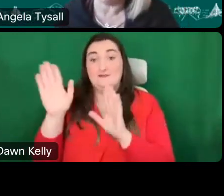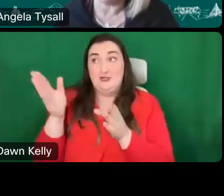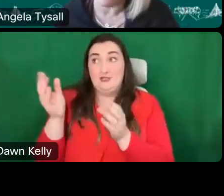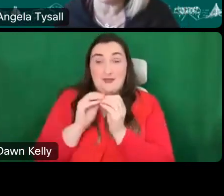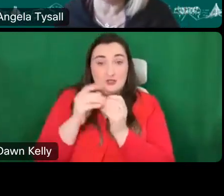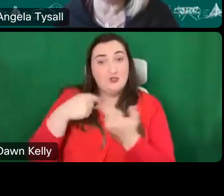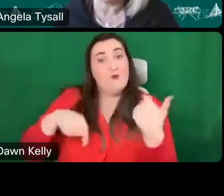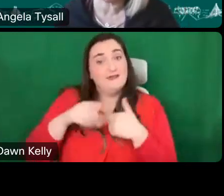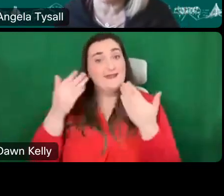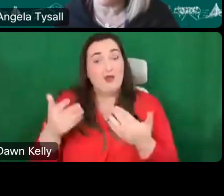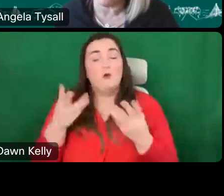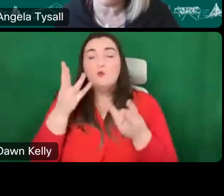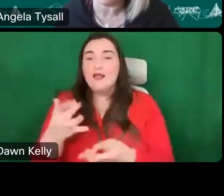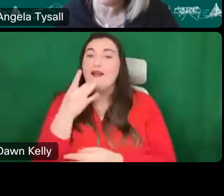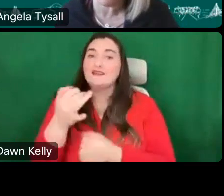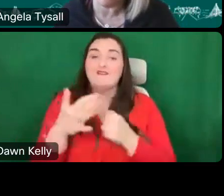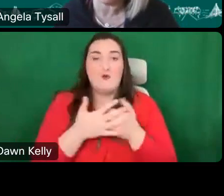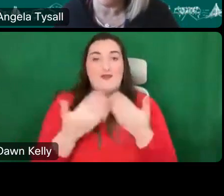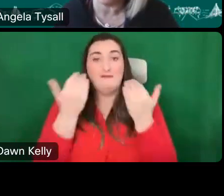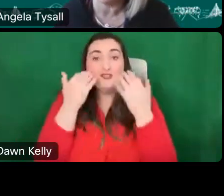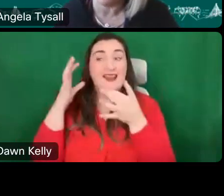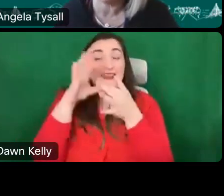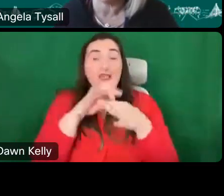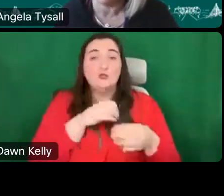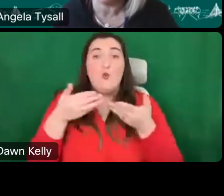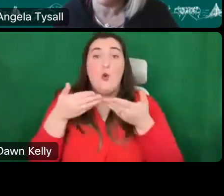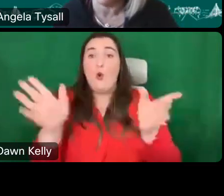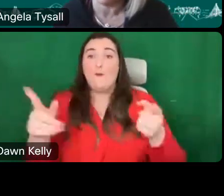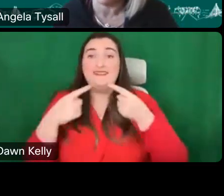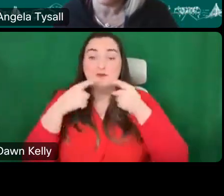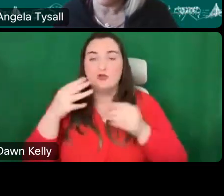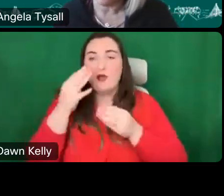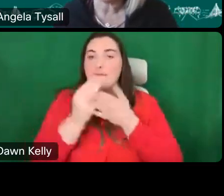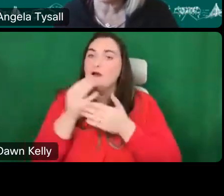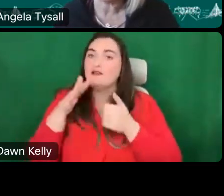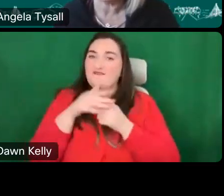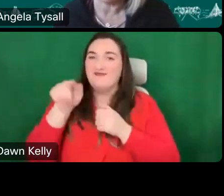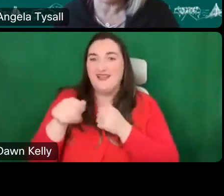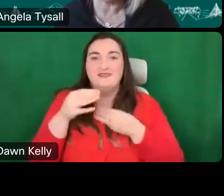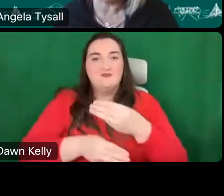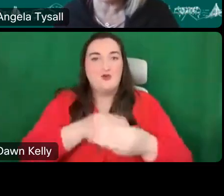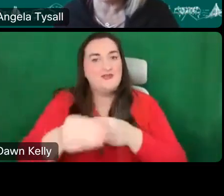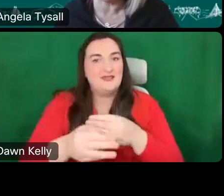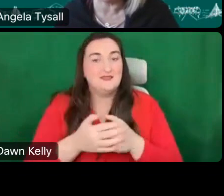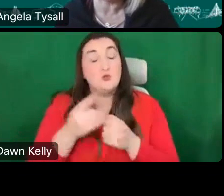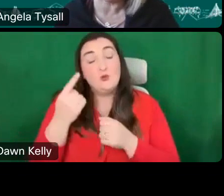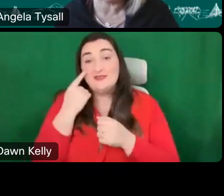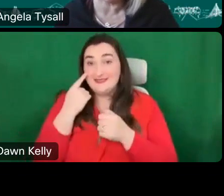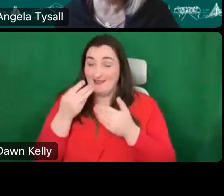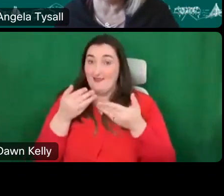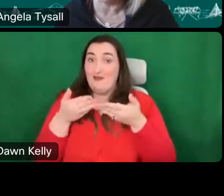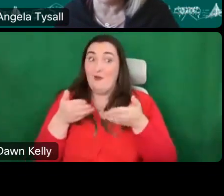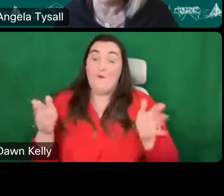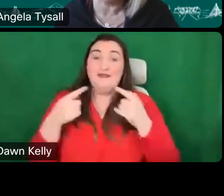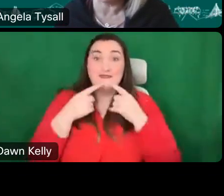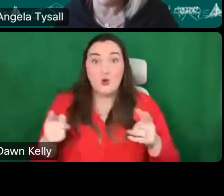be requiring information around open disclosure as well as part of that referral process. So you can see that the open disclosure is really standing out as